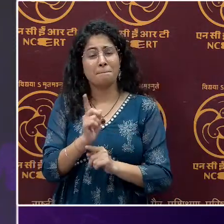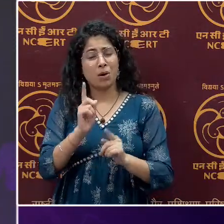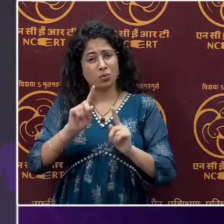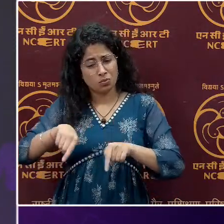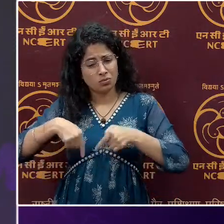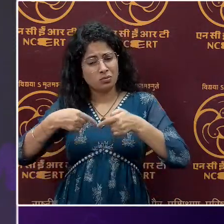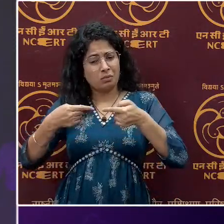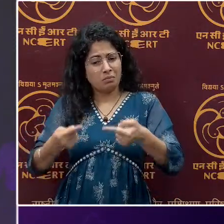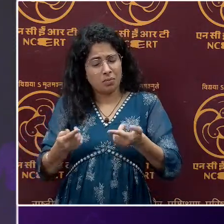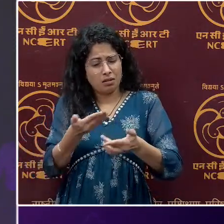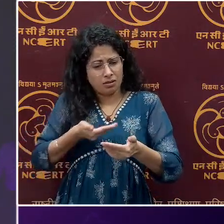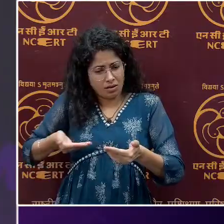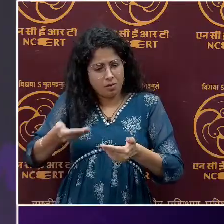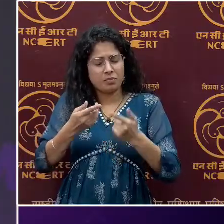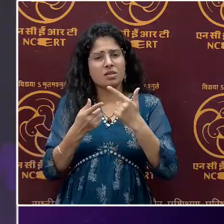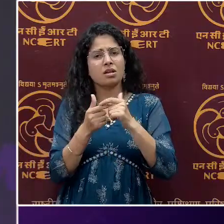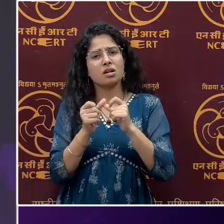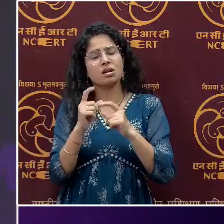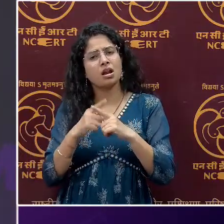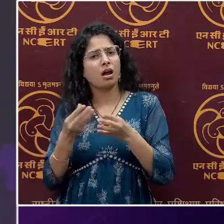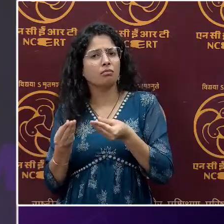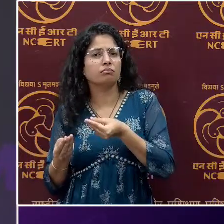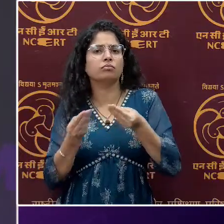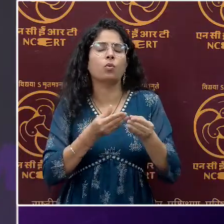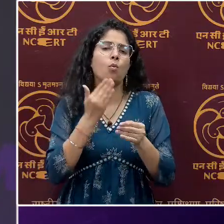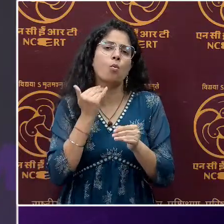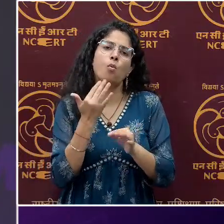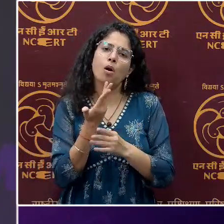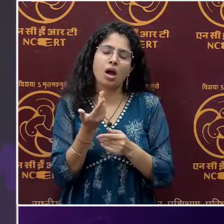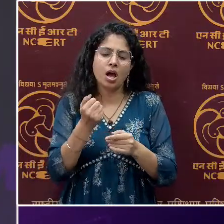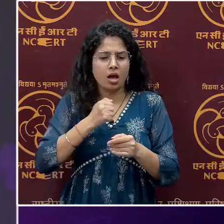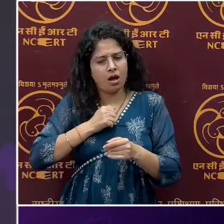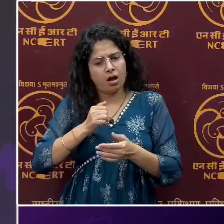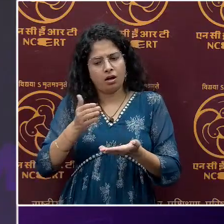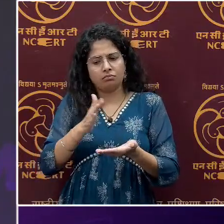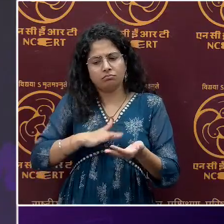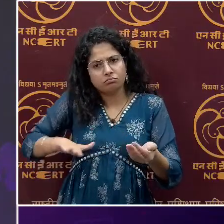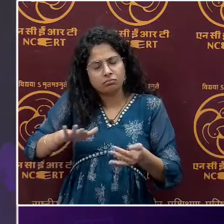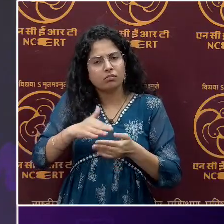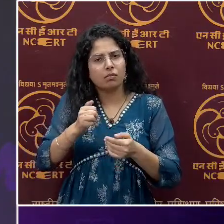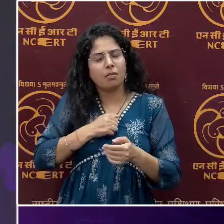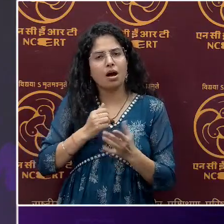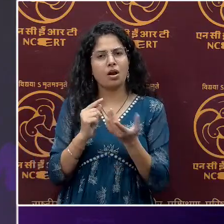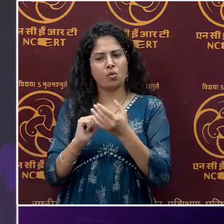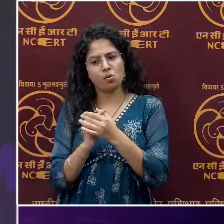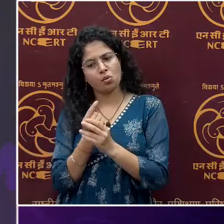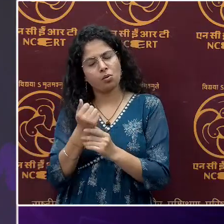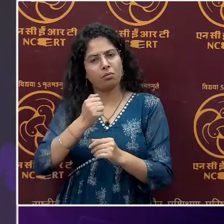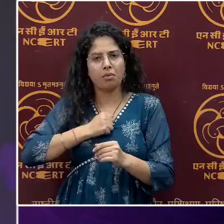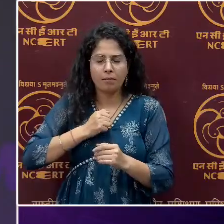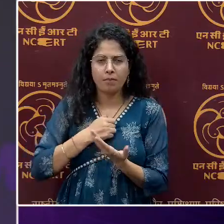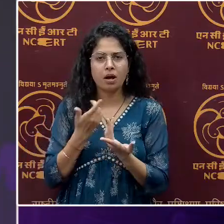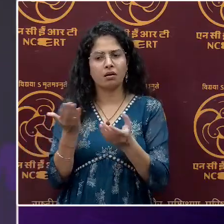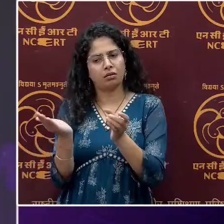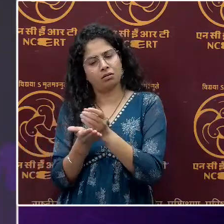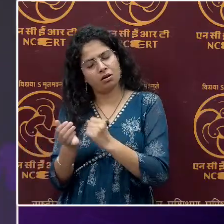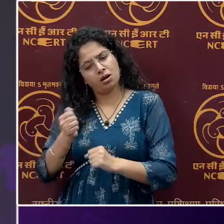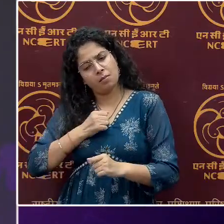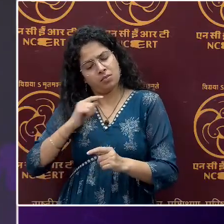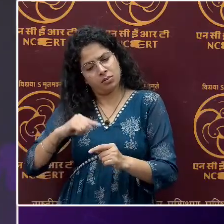the one who is paying tax to them. Yes. Land is ours, crop is ours, labor is ours,